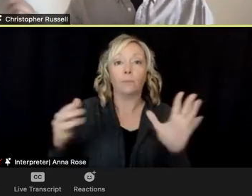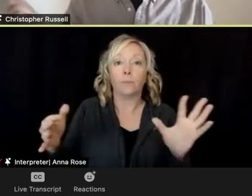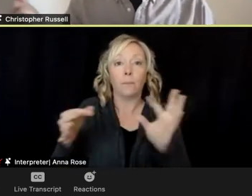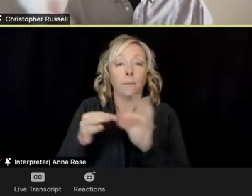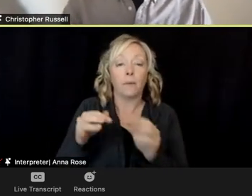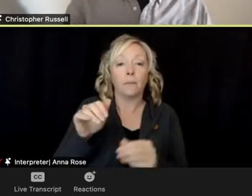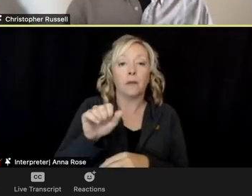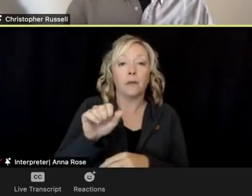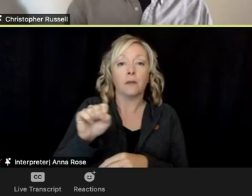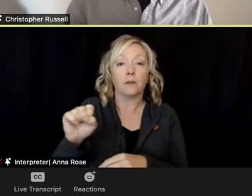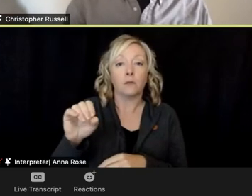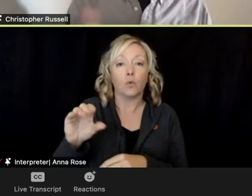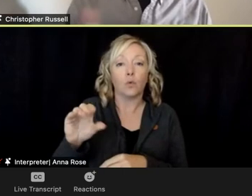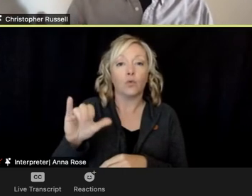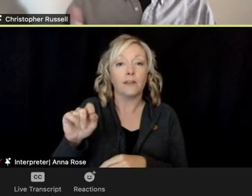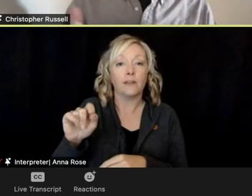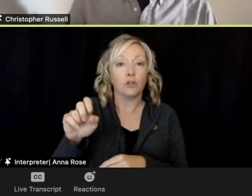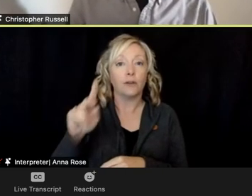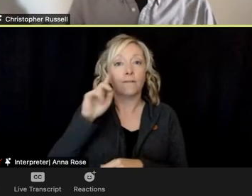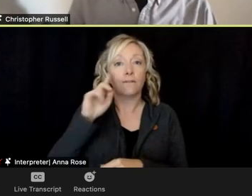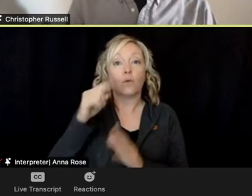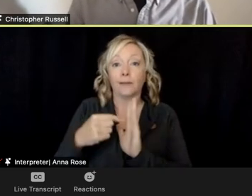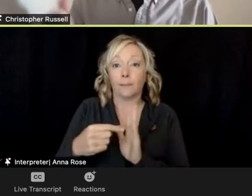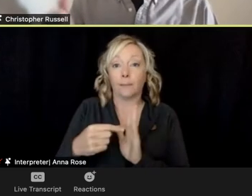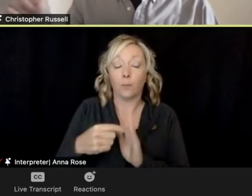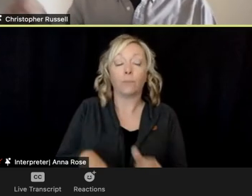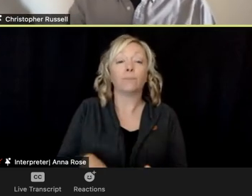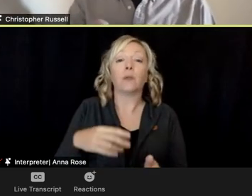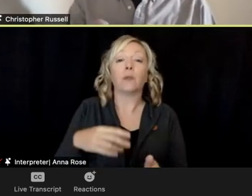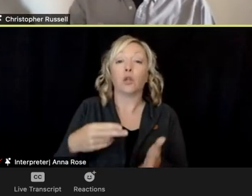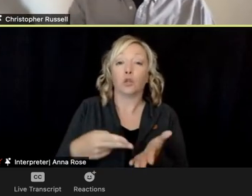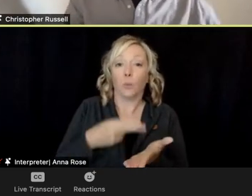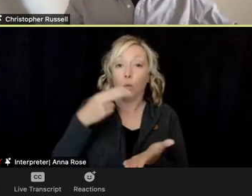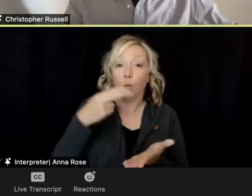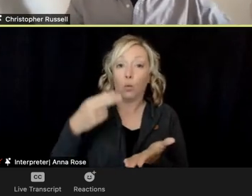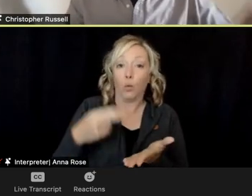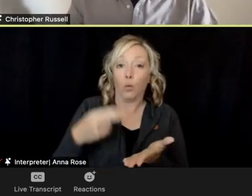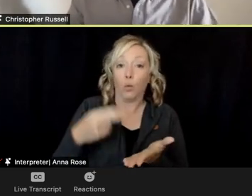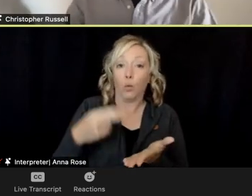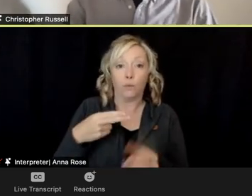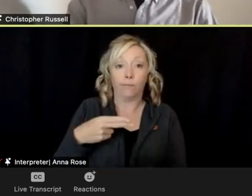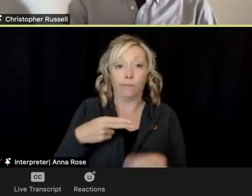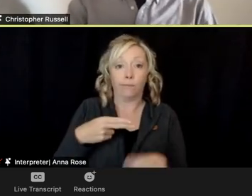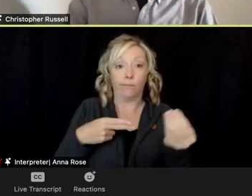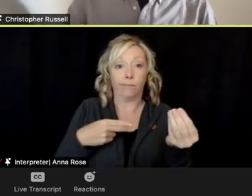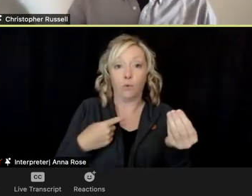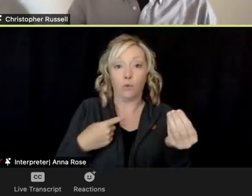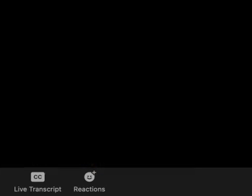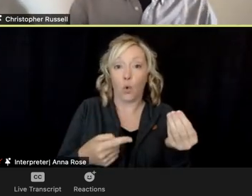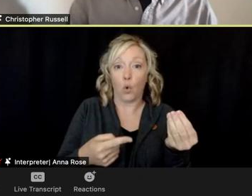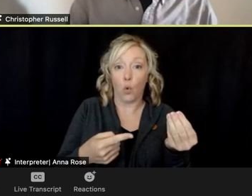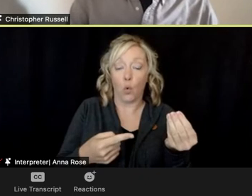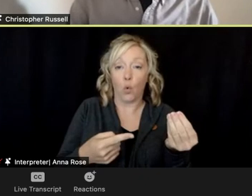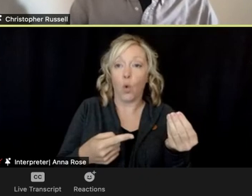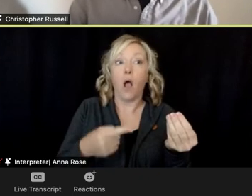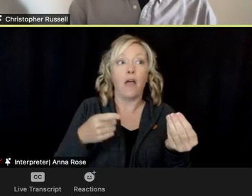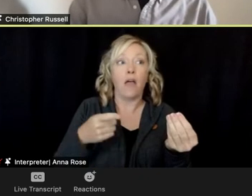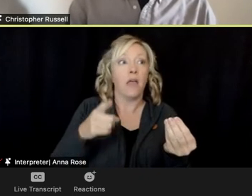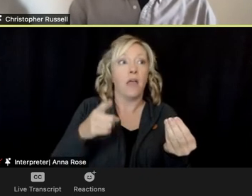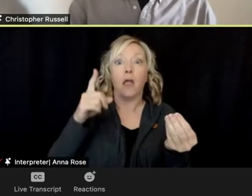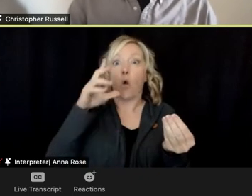of association, they expect the pudding, right? Because every time the spoon comes out, it comes along with the pudding. What you're looking